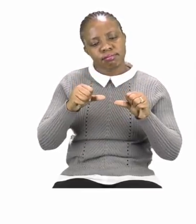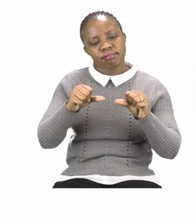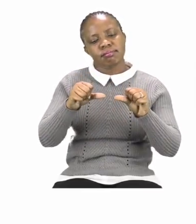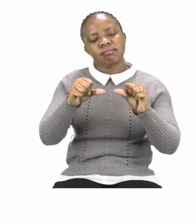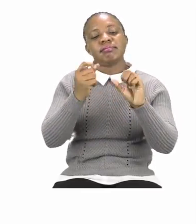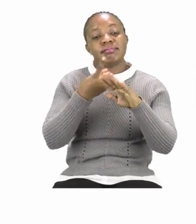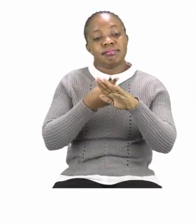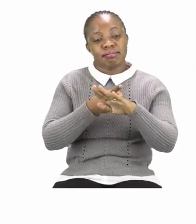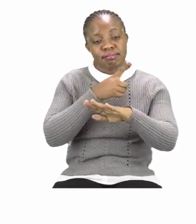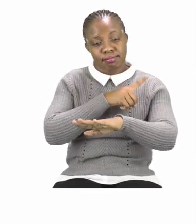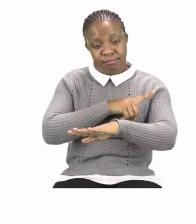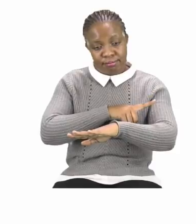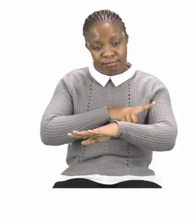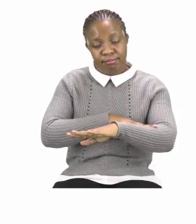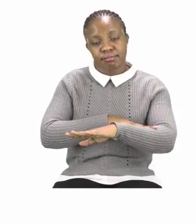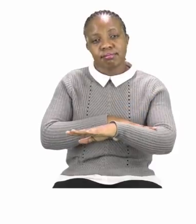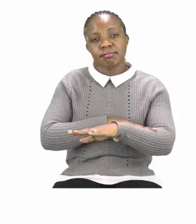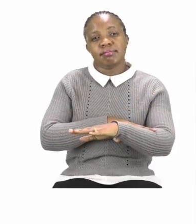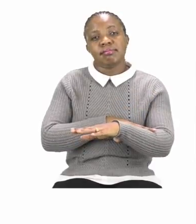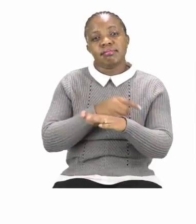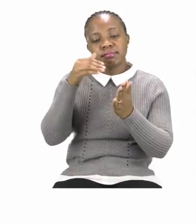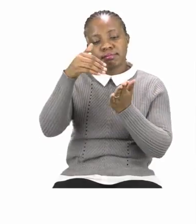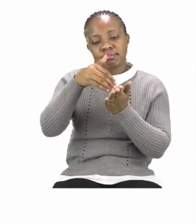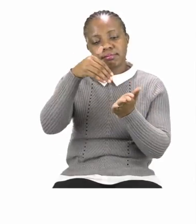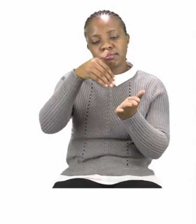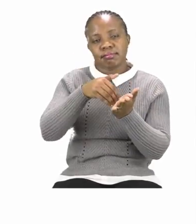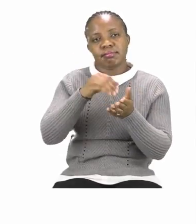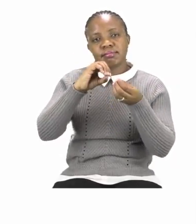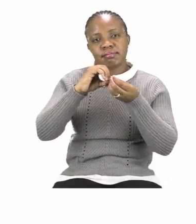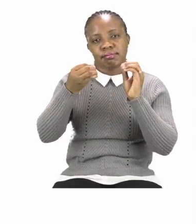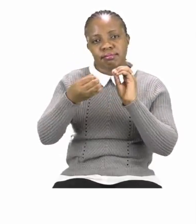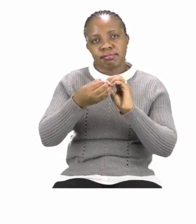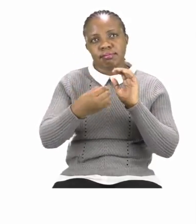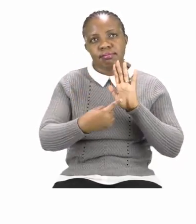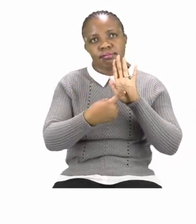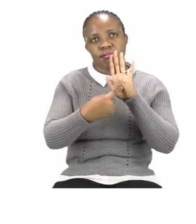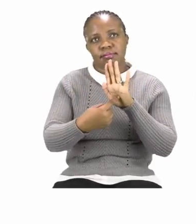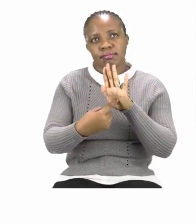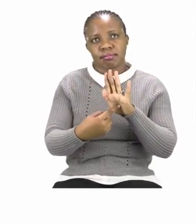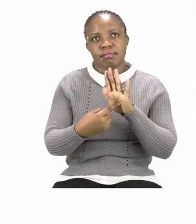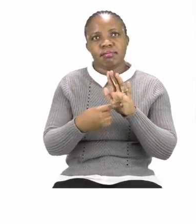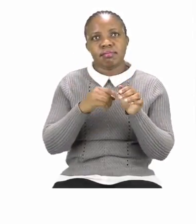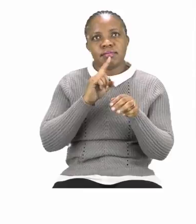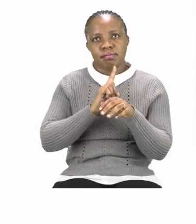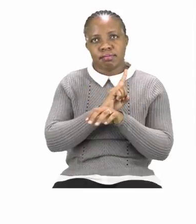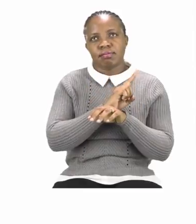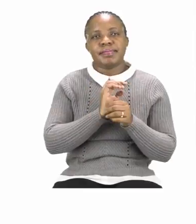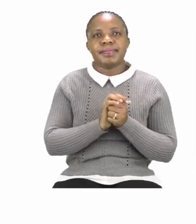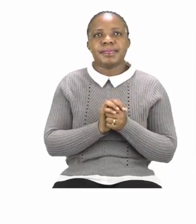number that has been shown. So the number we're going to count on from is